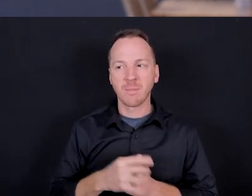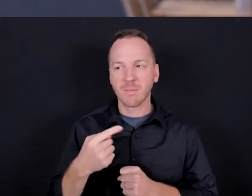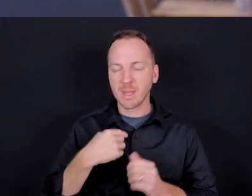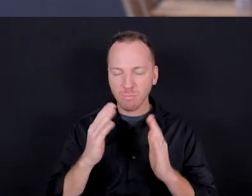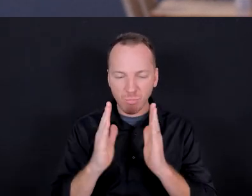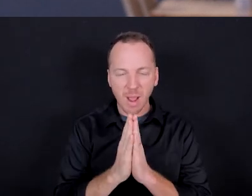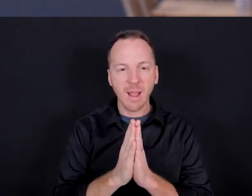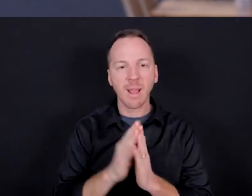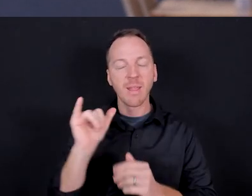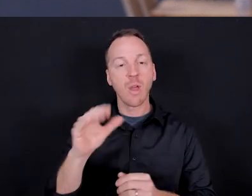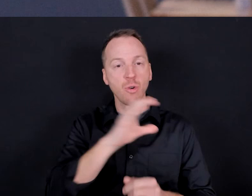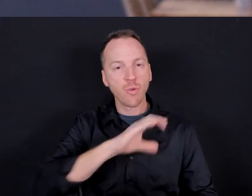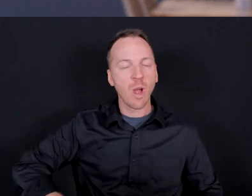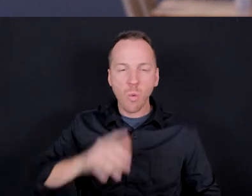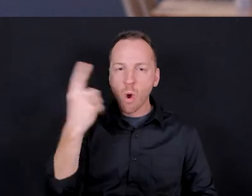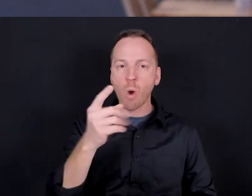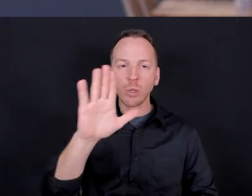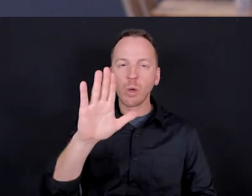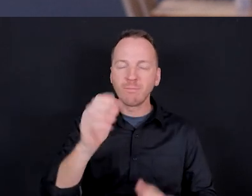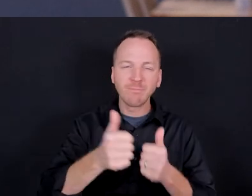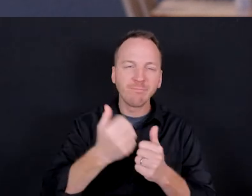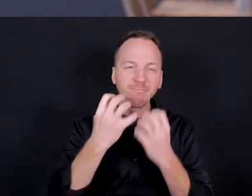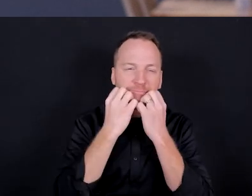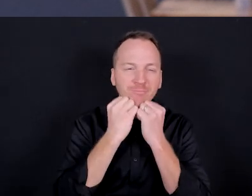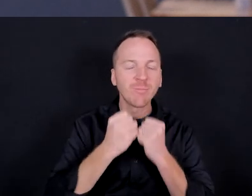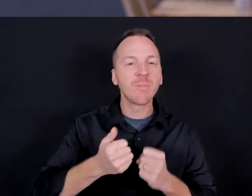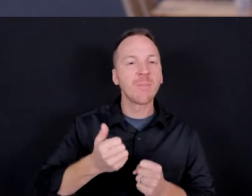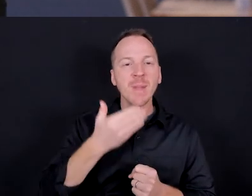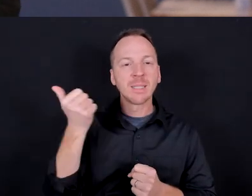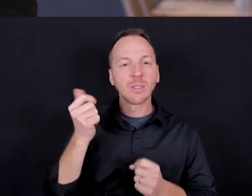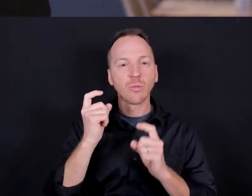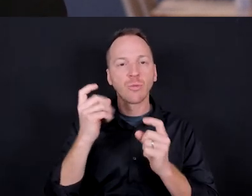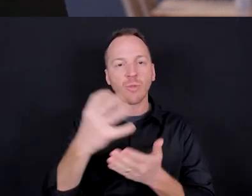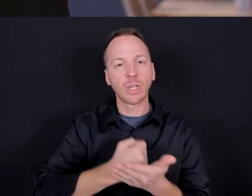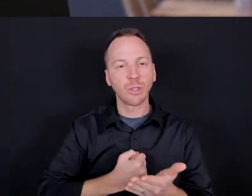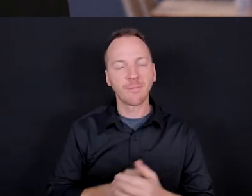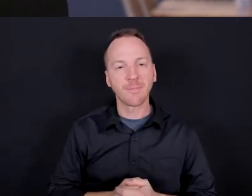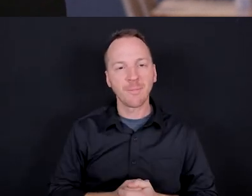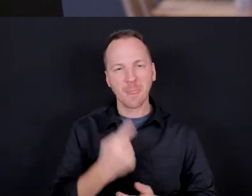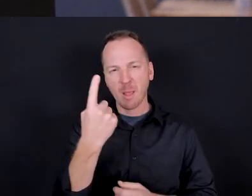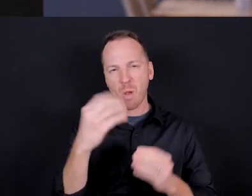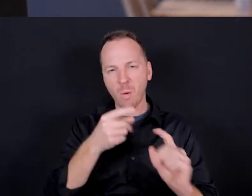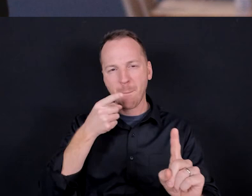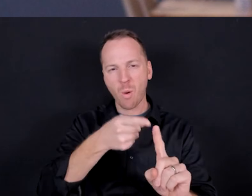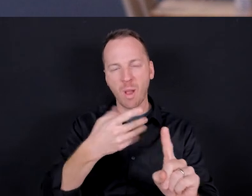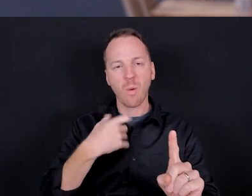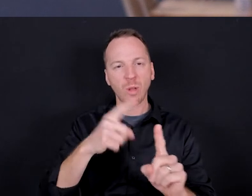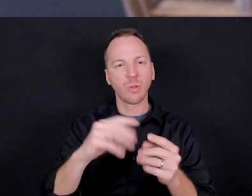pray that Christ will always be your dearest treasure. But there's one more point I want to make today.